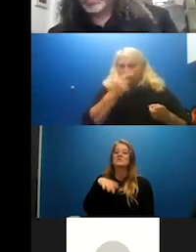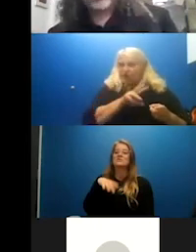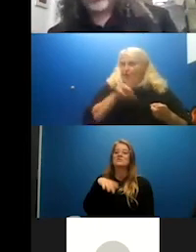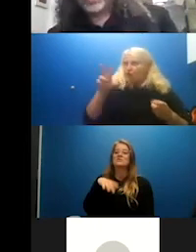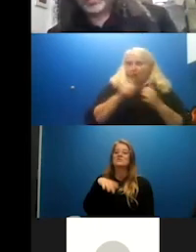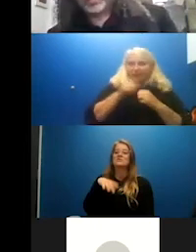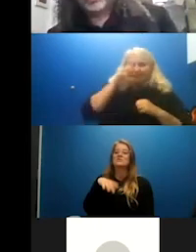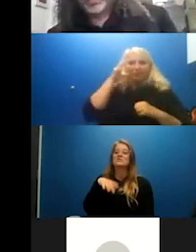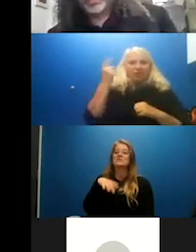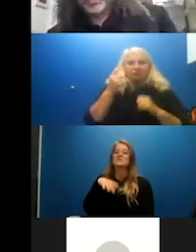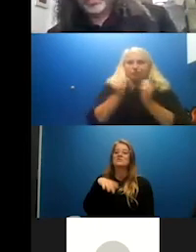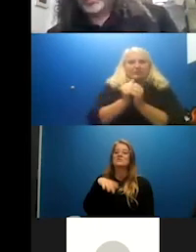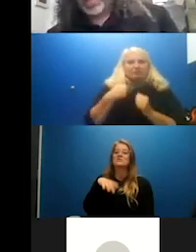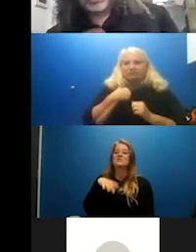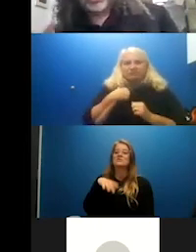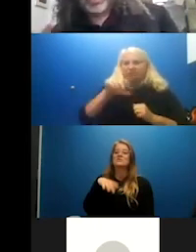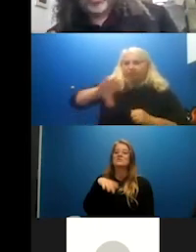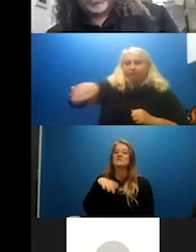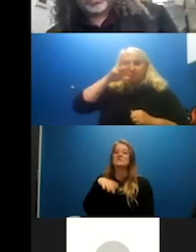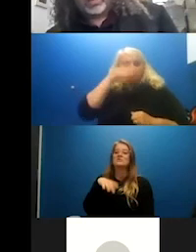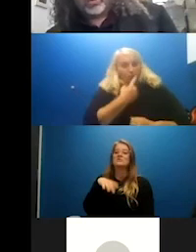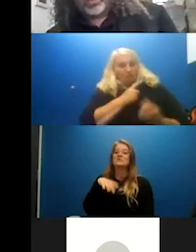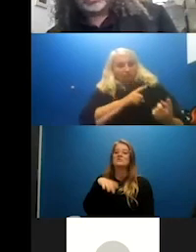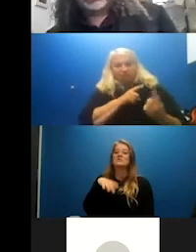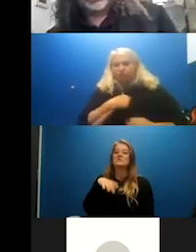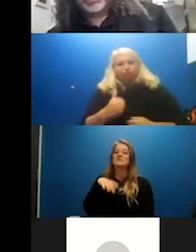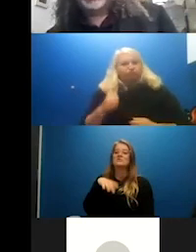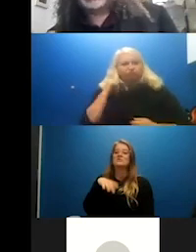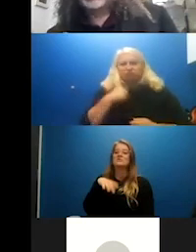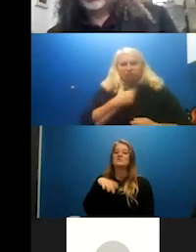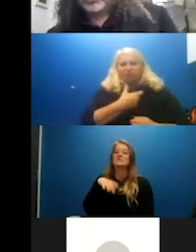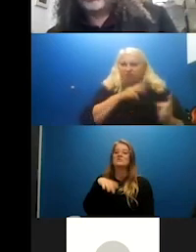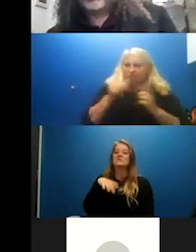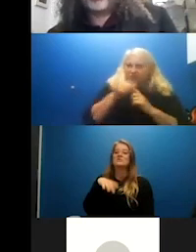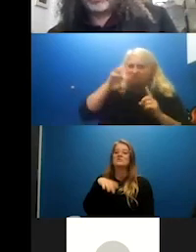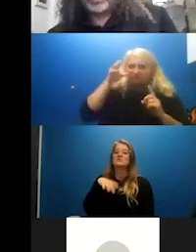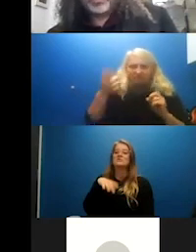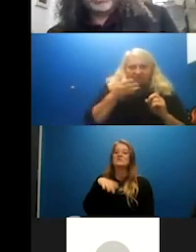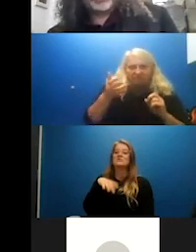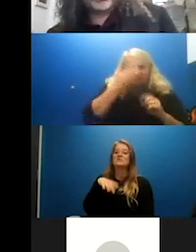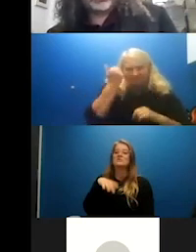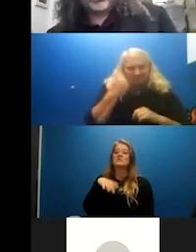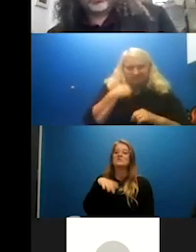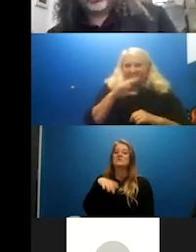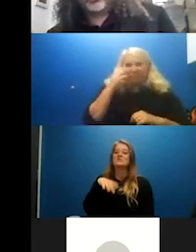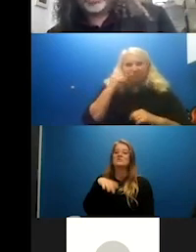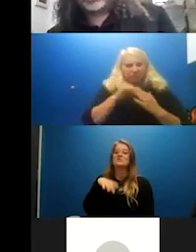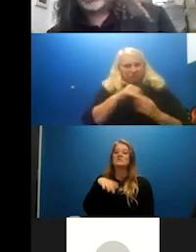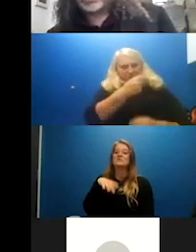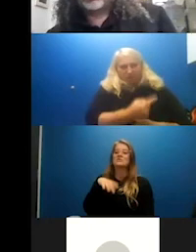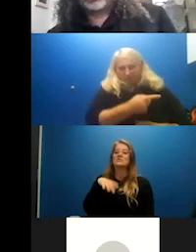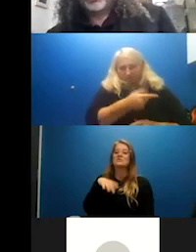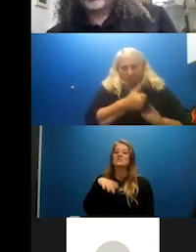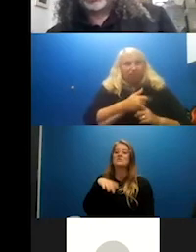I don't know if they exist. And so by working with the youth, you're actually generating disloyalty from the family if they start to see the world in a way that is